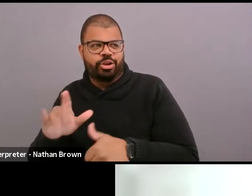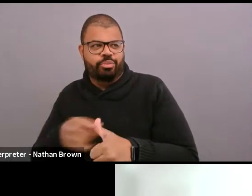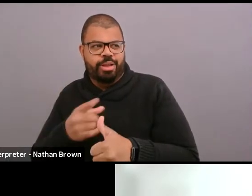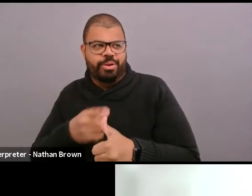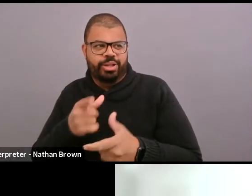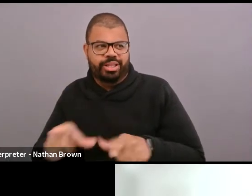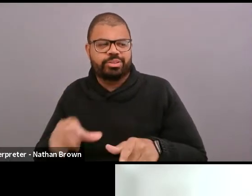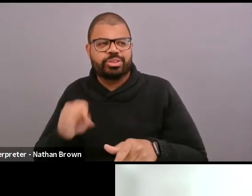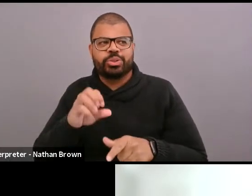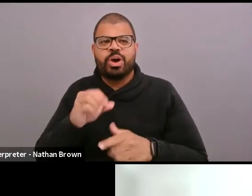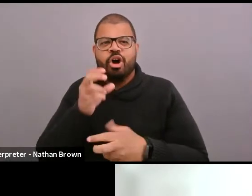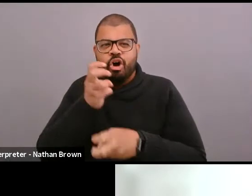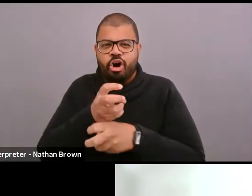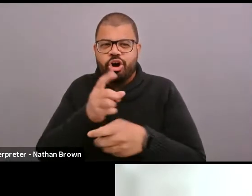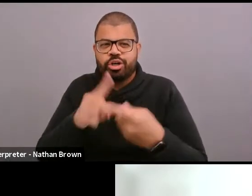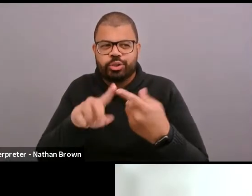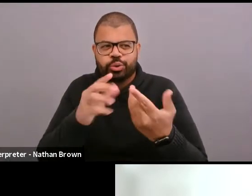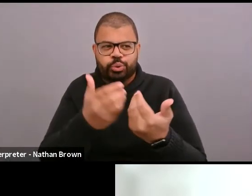data.